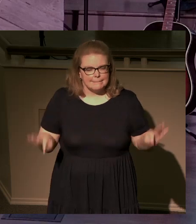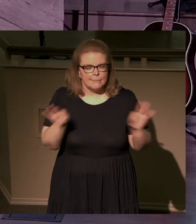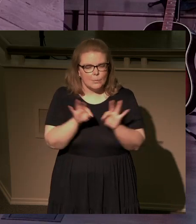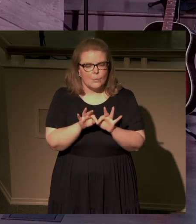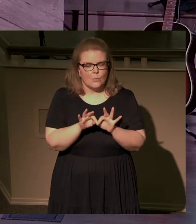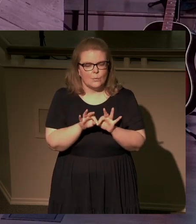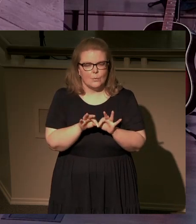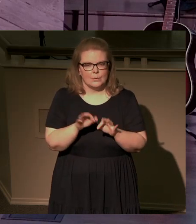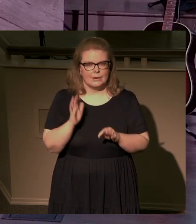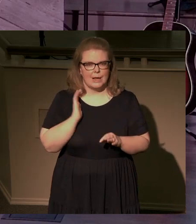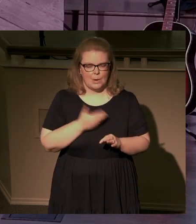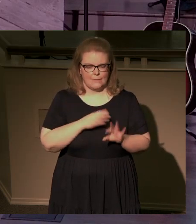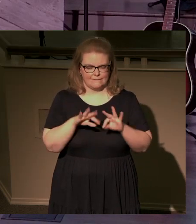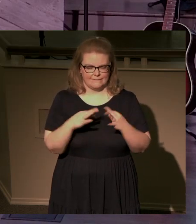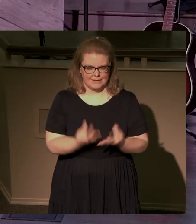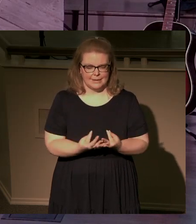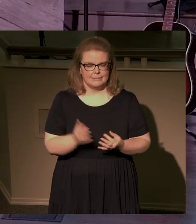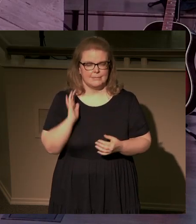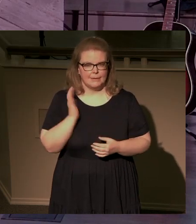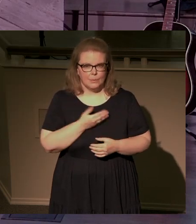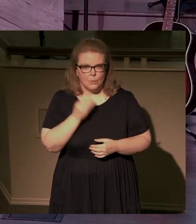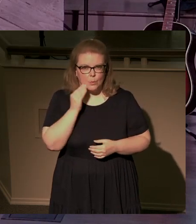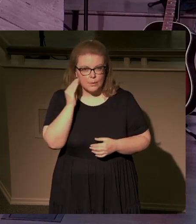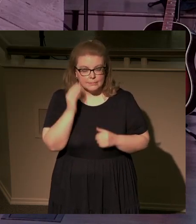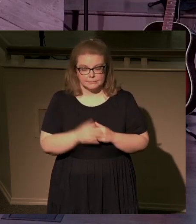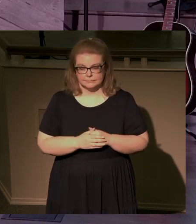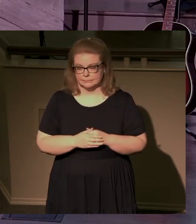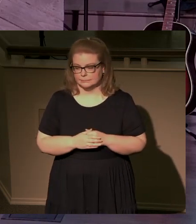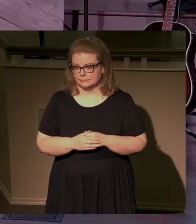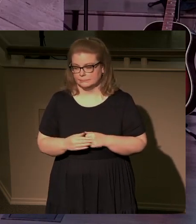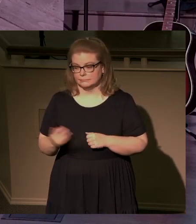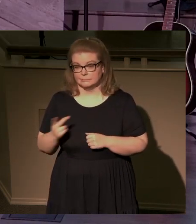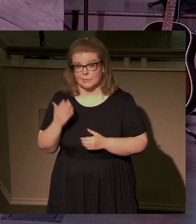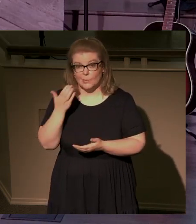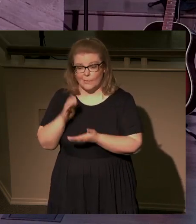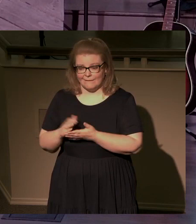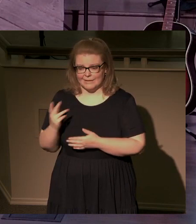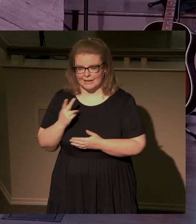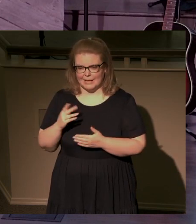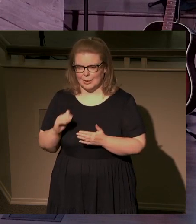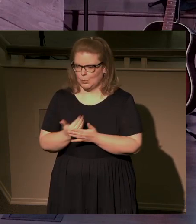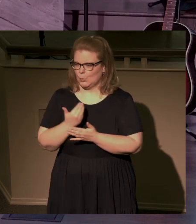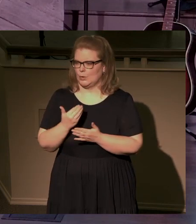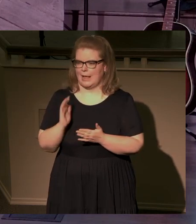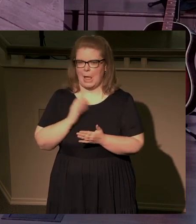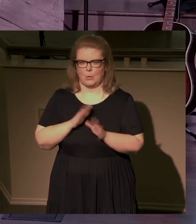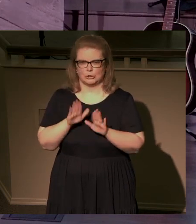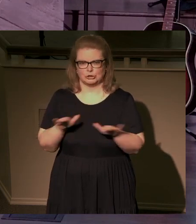here in our home? Tracy and I are new empty nesters.